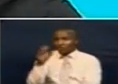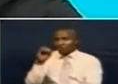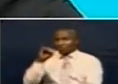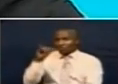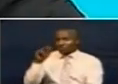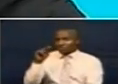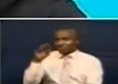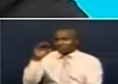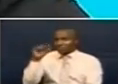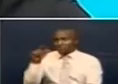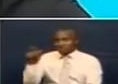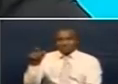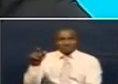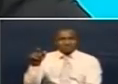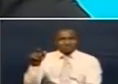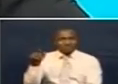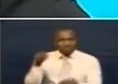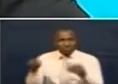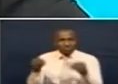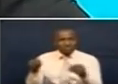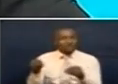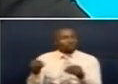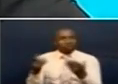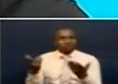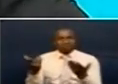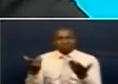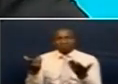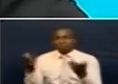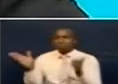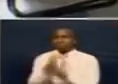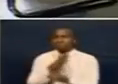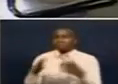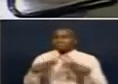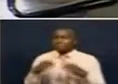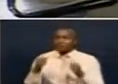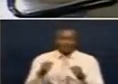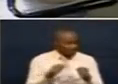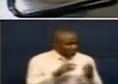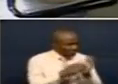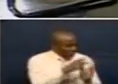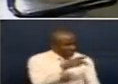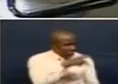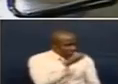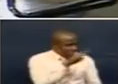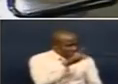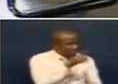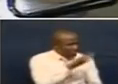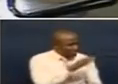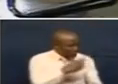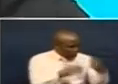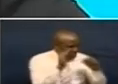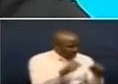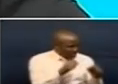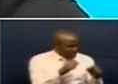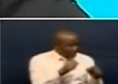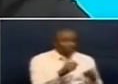in Busia, really, mm-hmm. Will struggle to convince the people of Busia. So you'll be back in Paul Otuoma? Where we are going to place